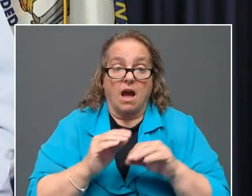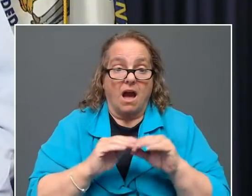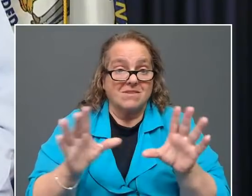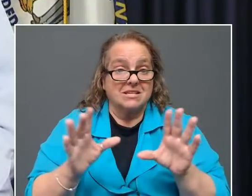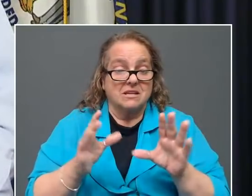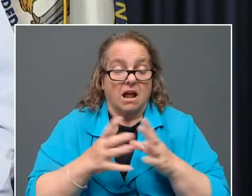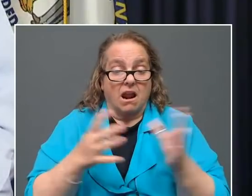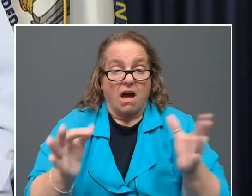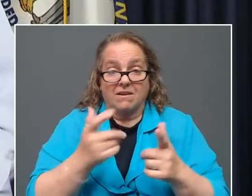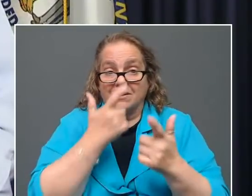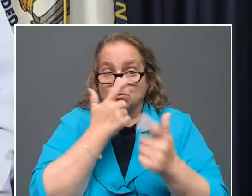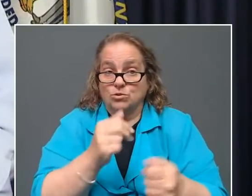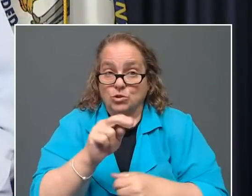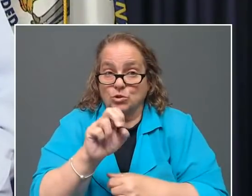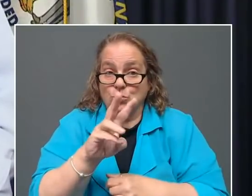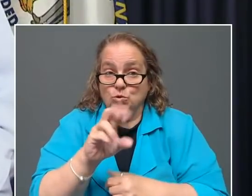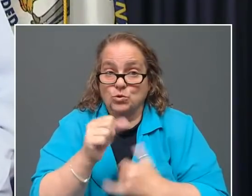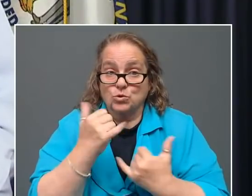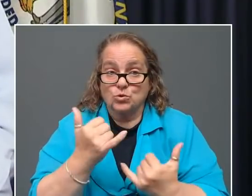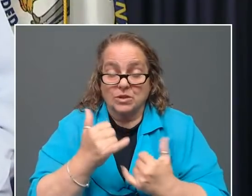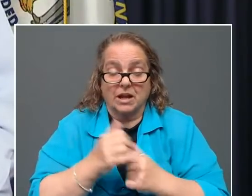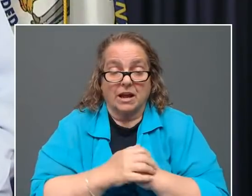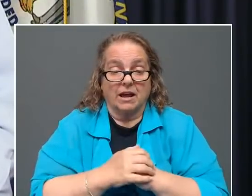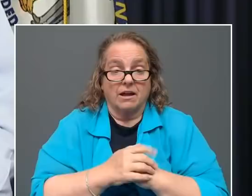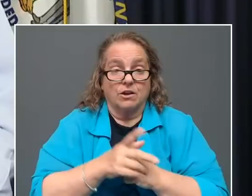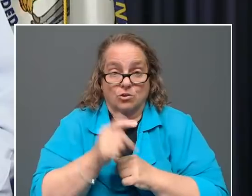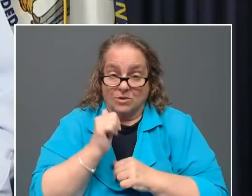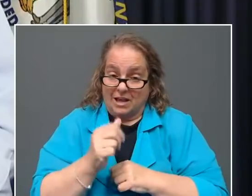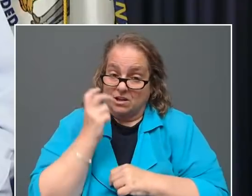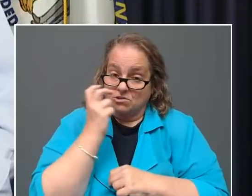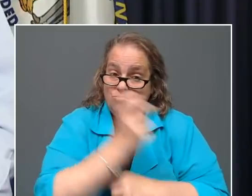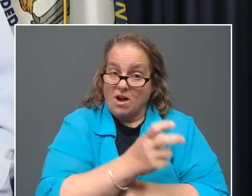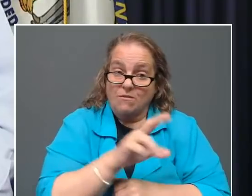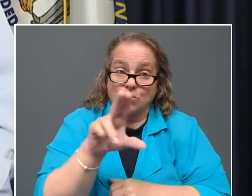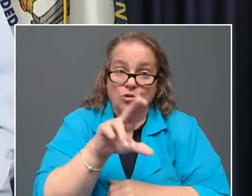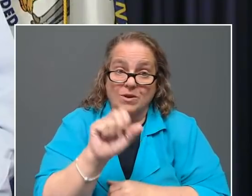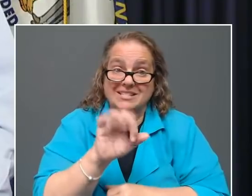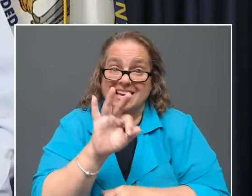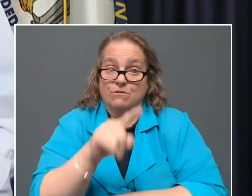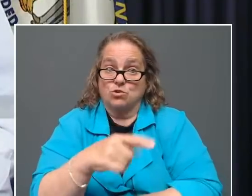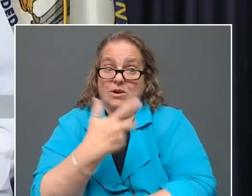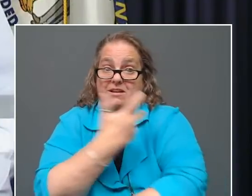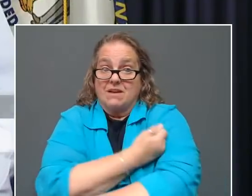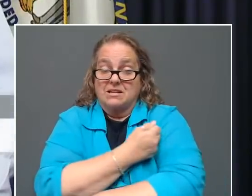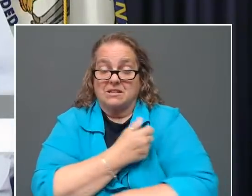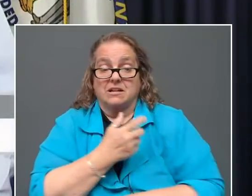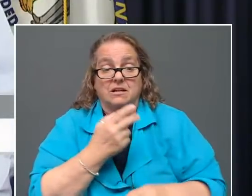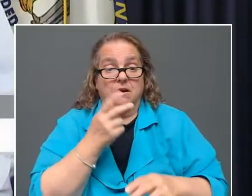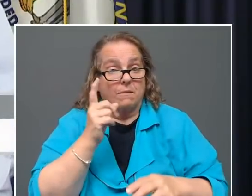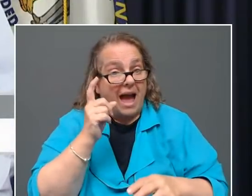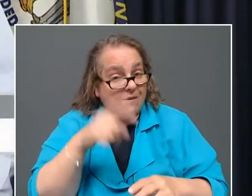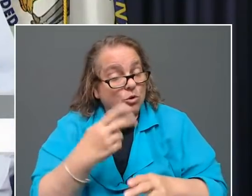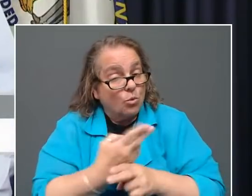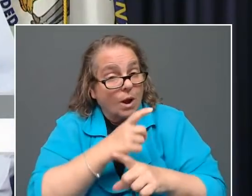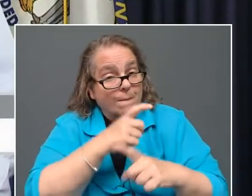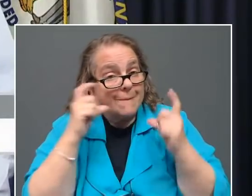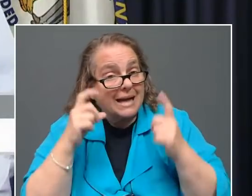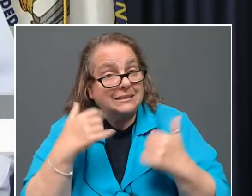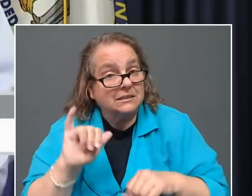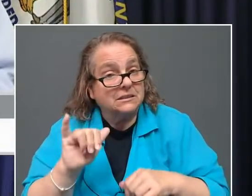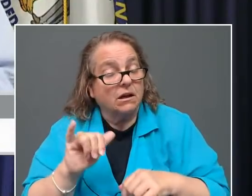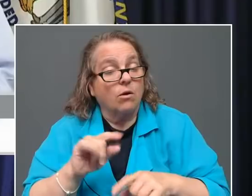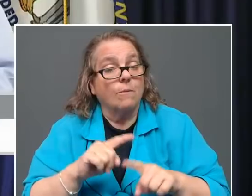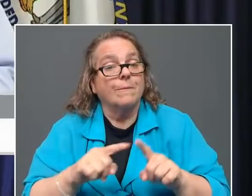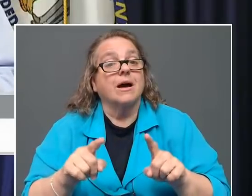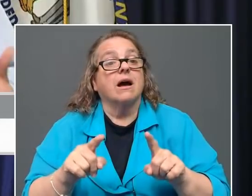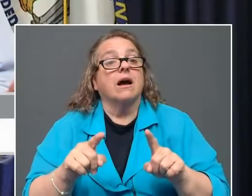news today. Being able to travel domestically if you're vaccinated, again, having to wear the mask and do all that, but still, just another thing you can